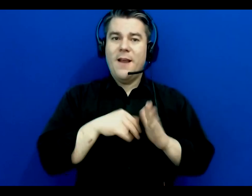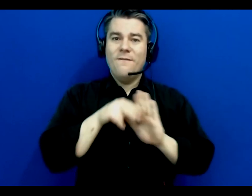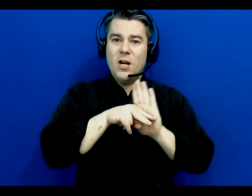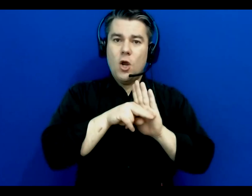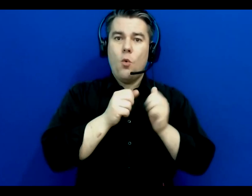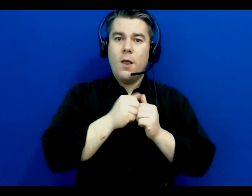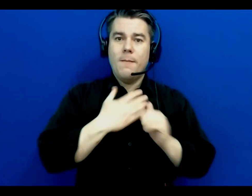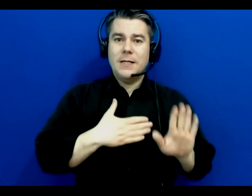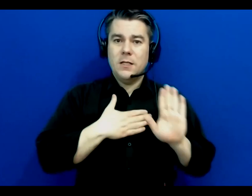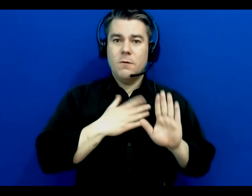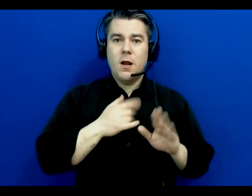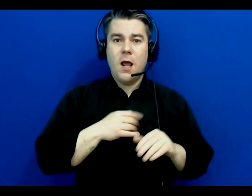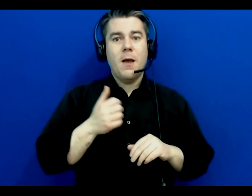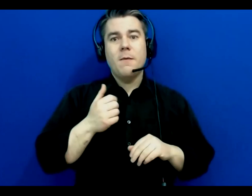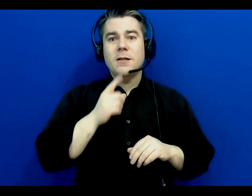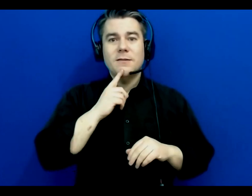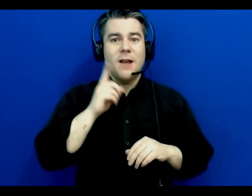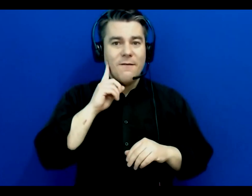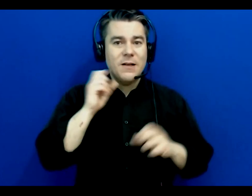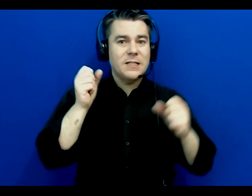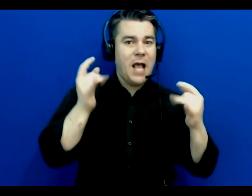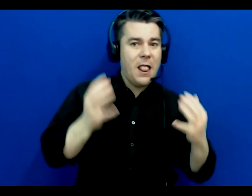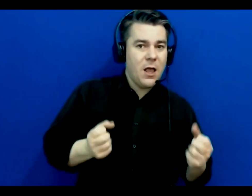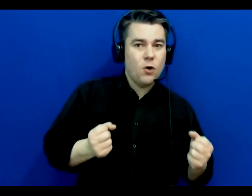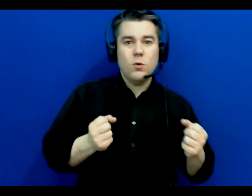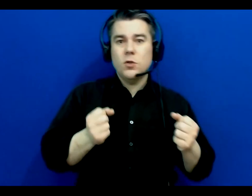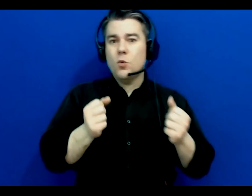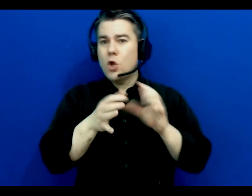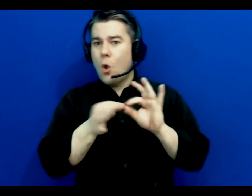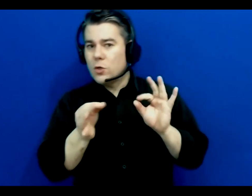my birth and I'm deaf, styling it on the closed caption?